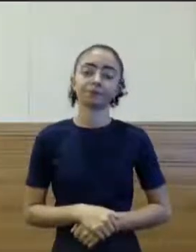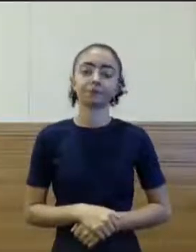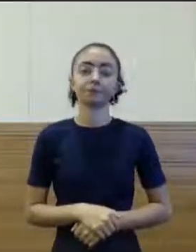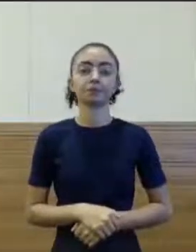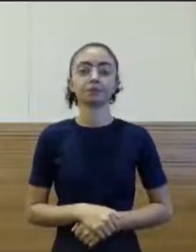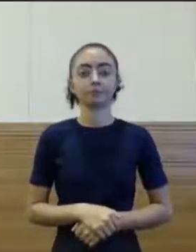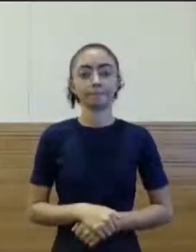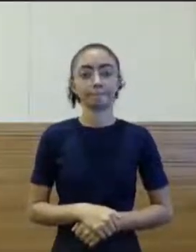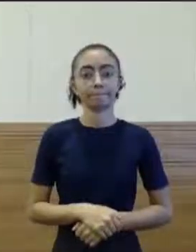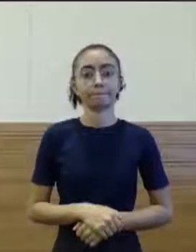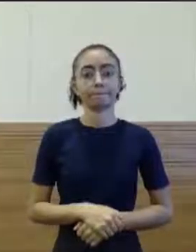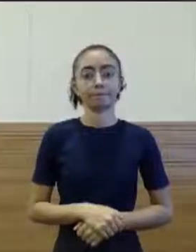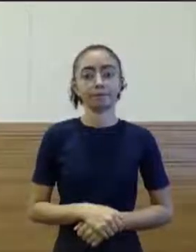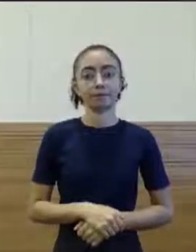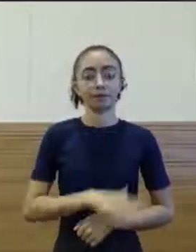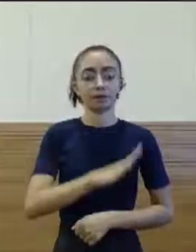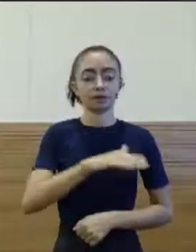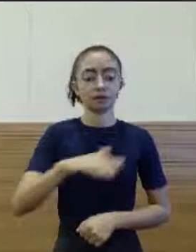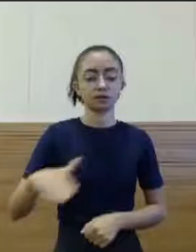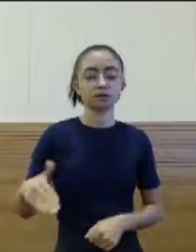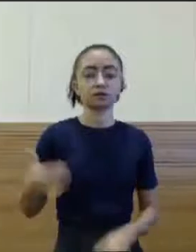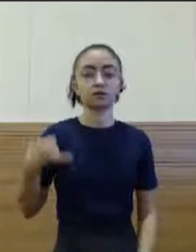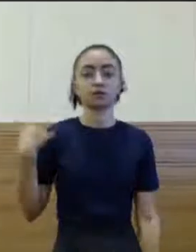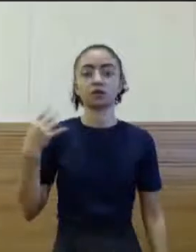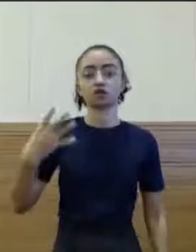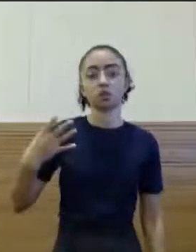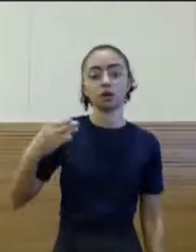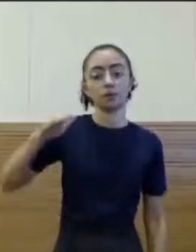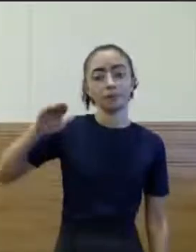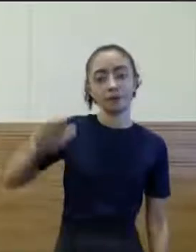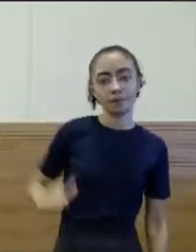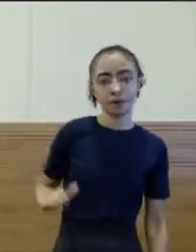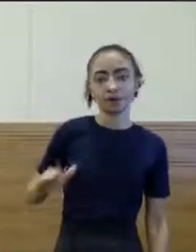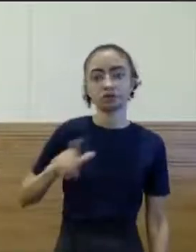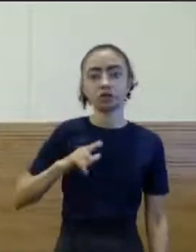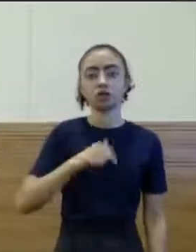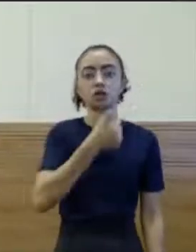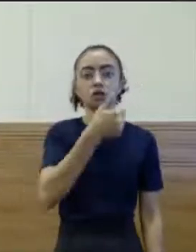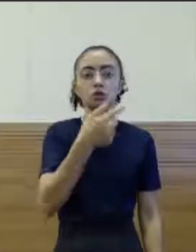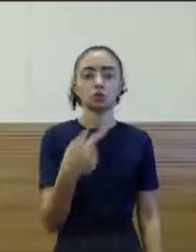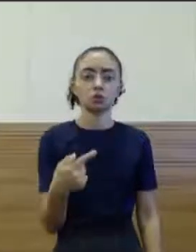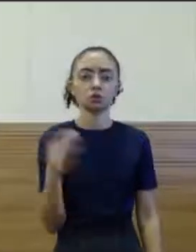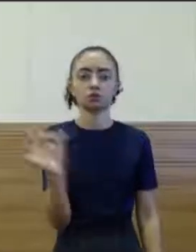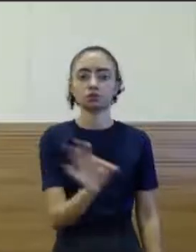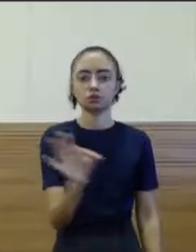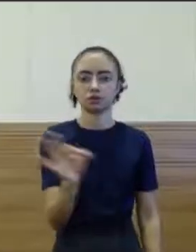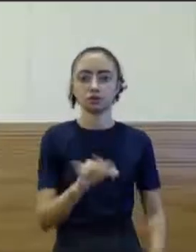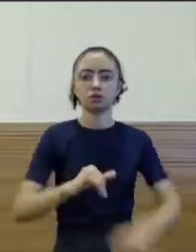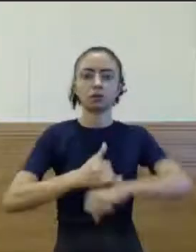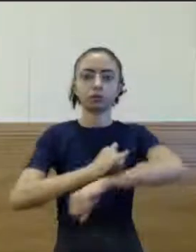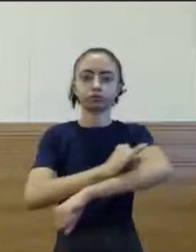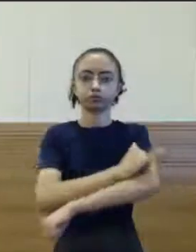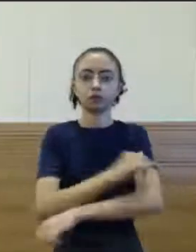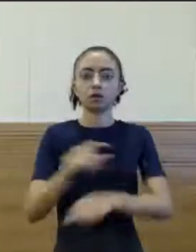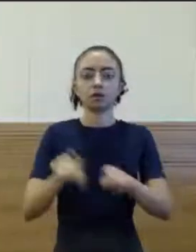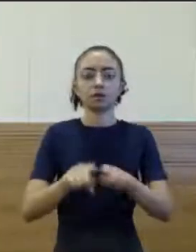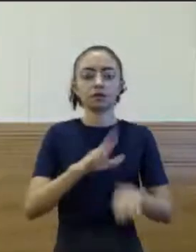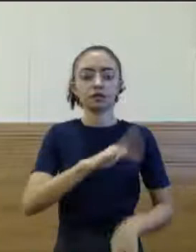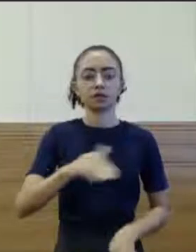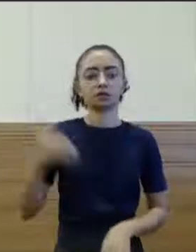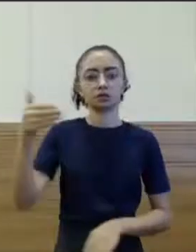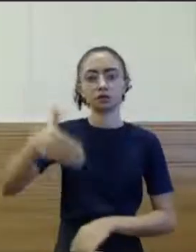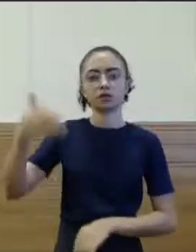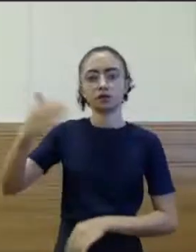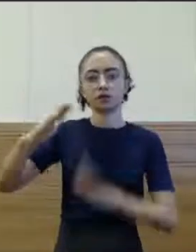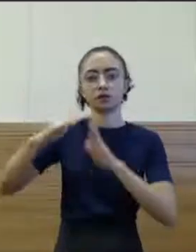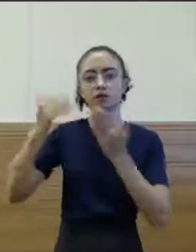below 4 years of age, we have some 12% of overweight and obesity. And in school age, a recent data an assessment